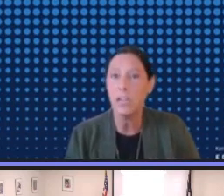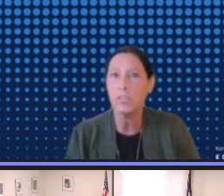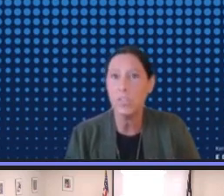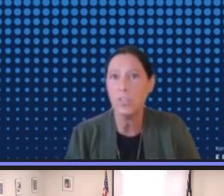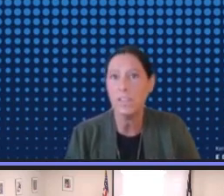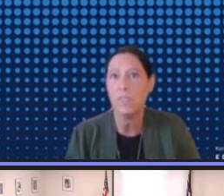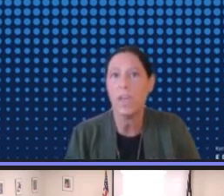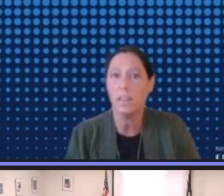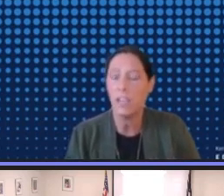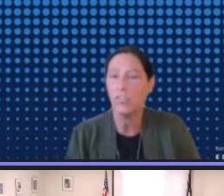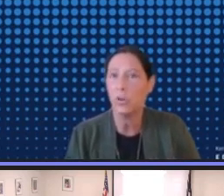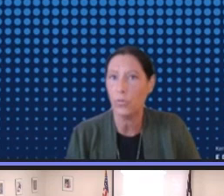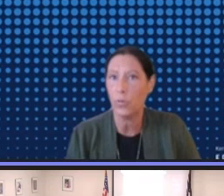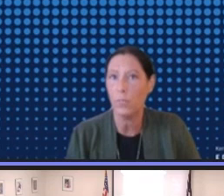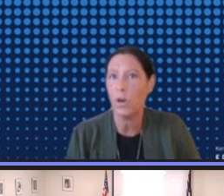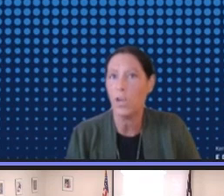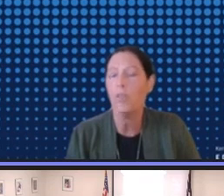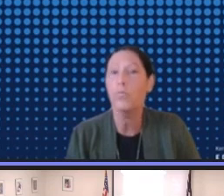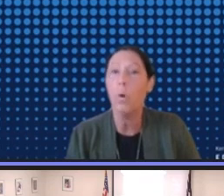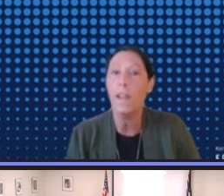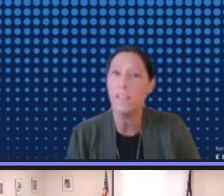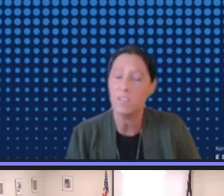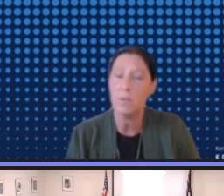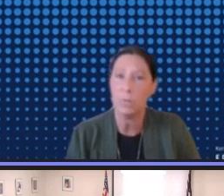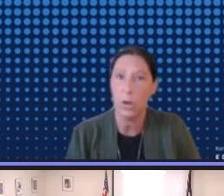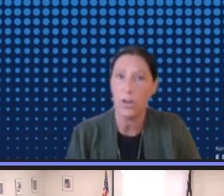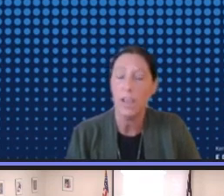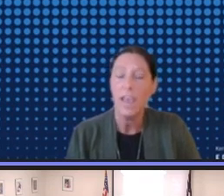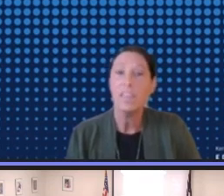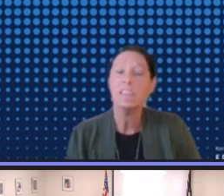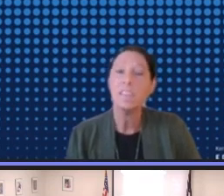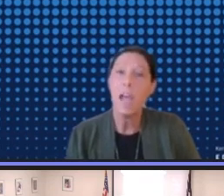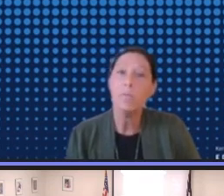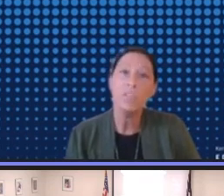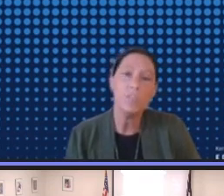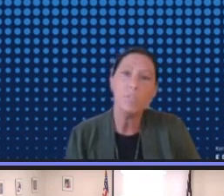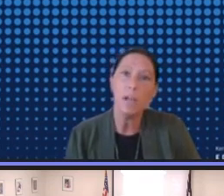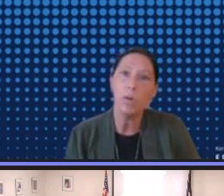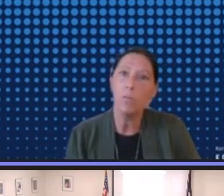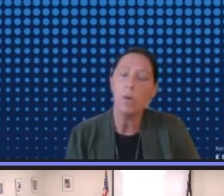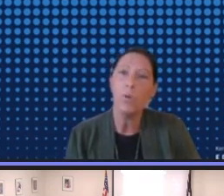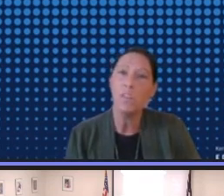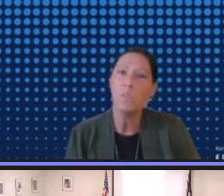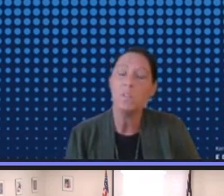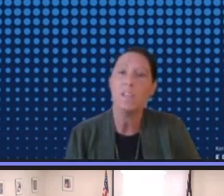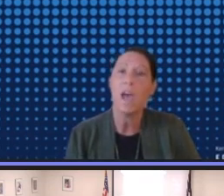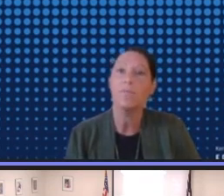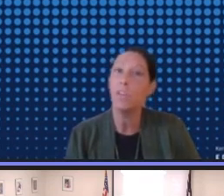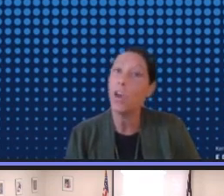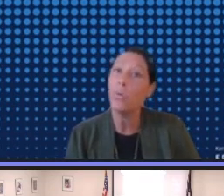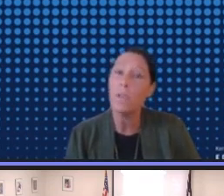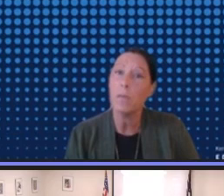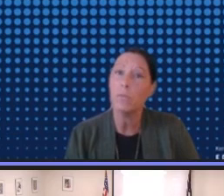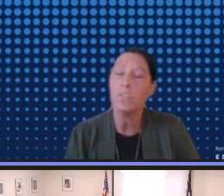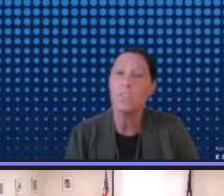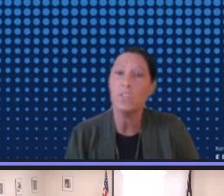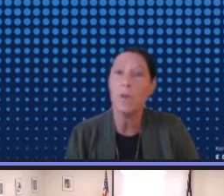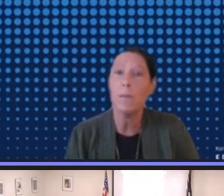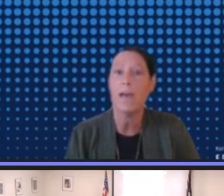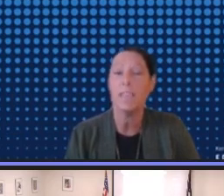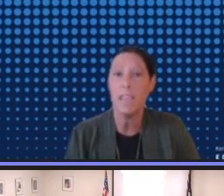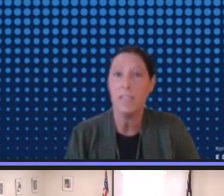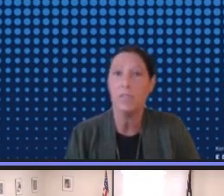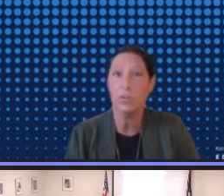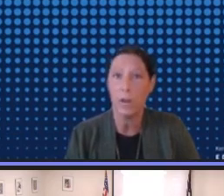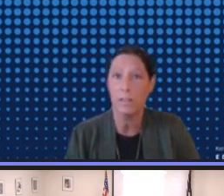Kentucky, standards address a foundational framework of what is to be learned. They establish the minimum of what students have to know and be able to